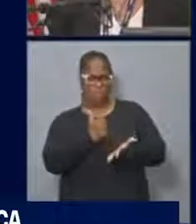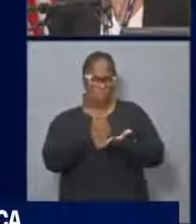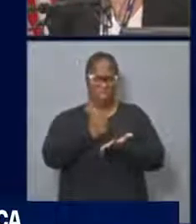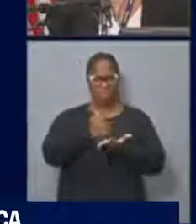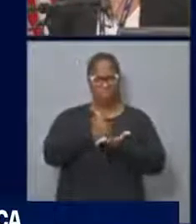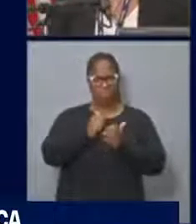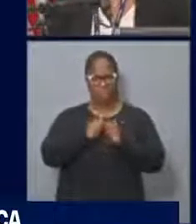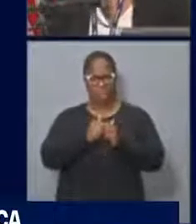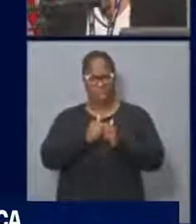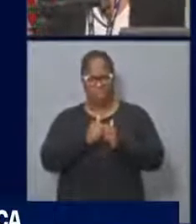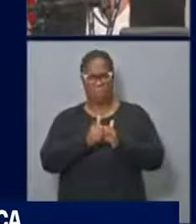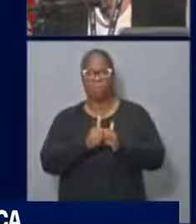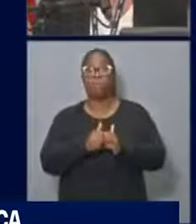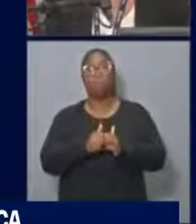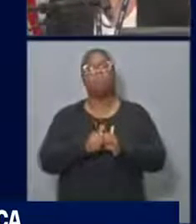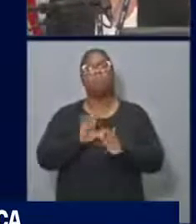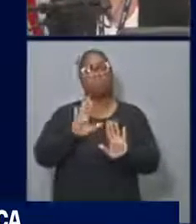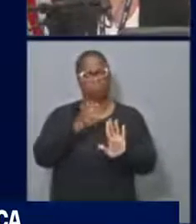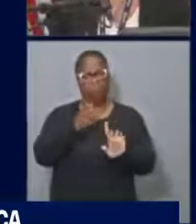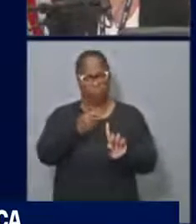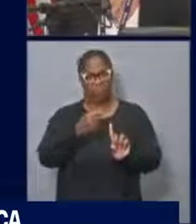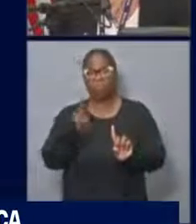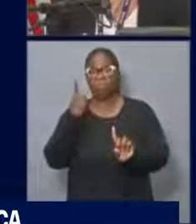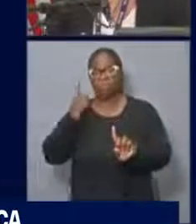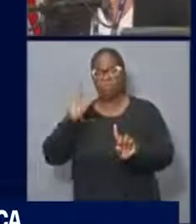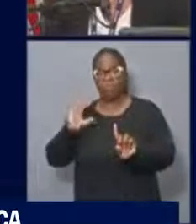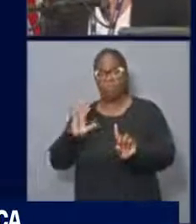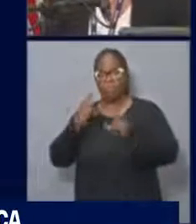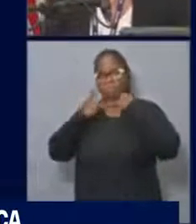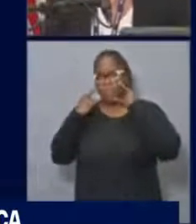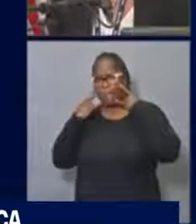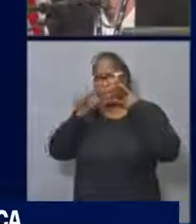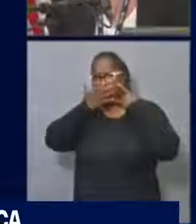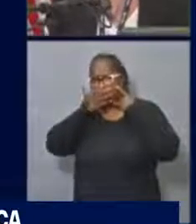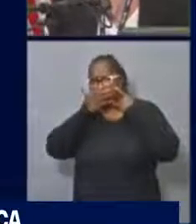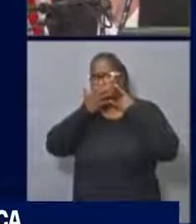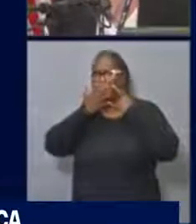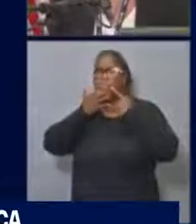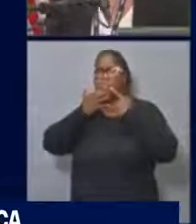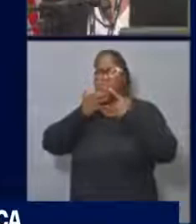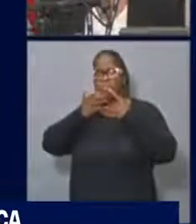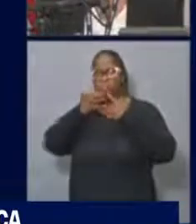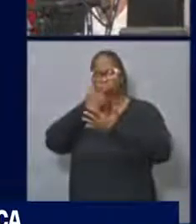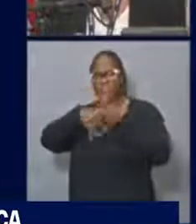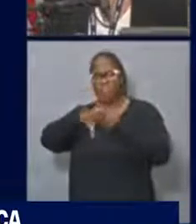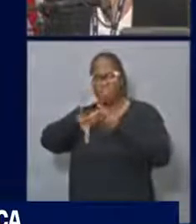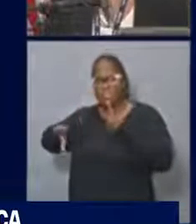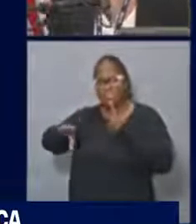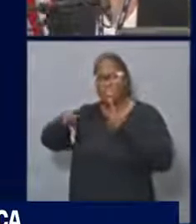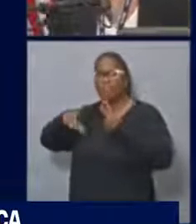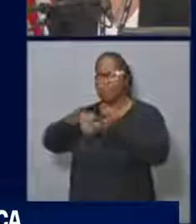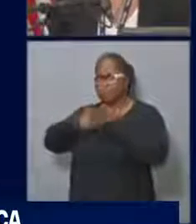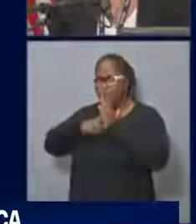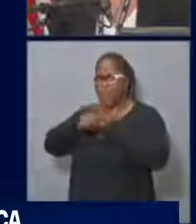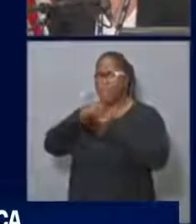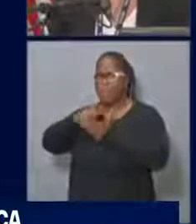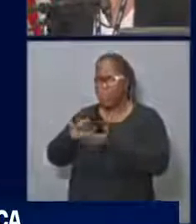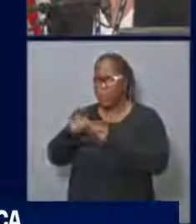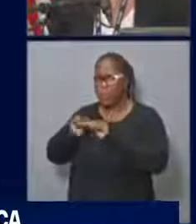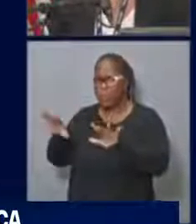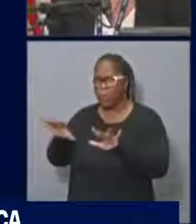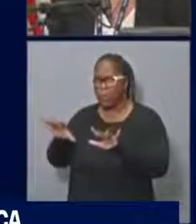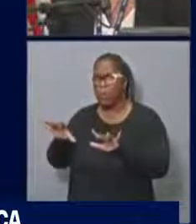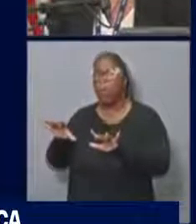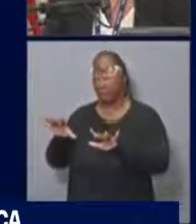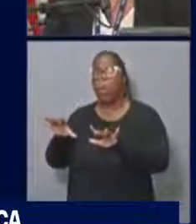data showed that masking and physical distance was key to slowing the spread, public health immediately issued protocols that required